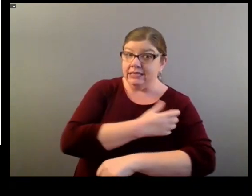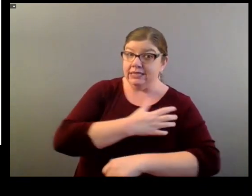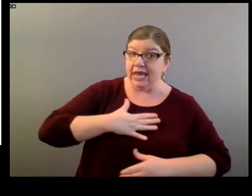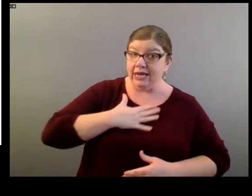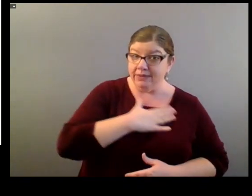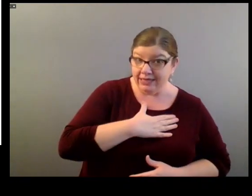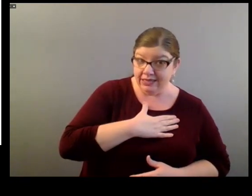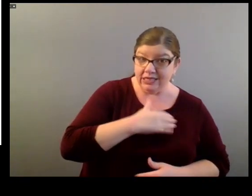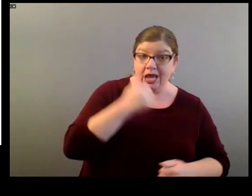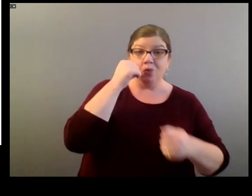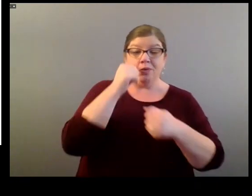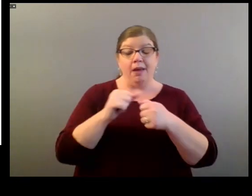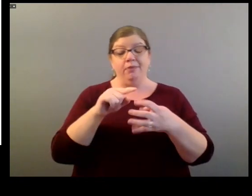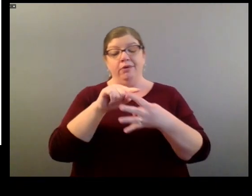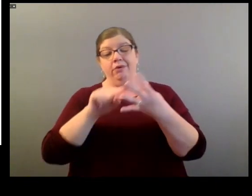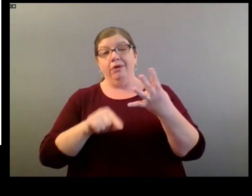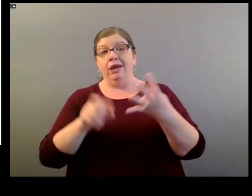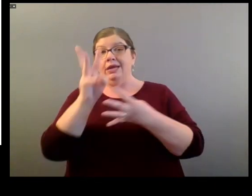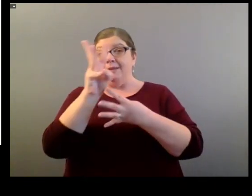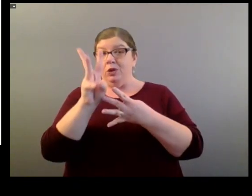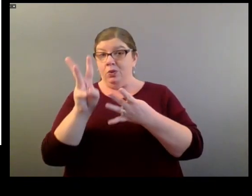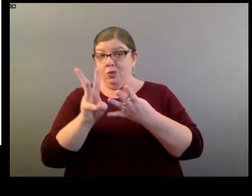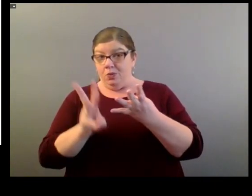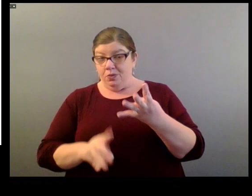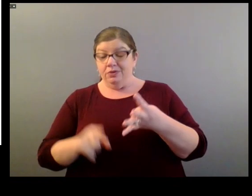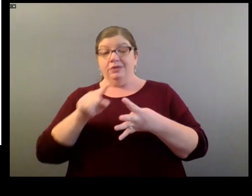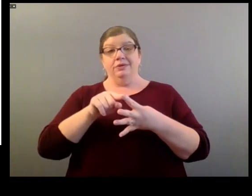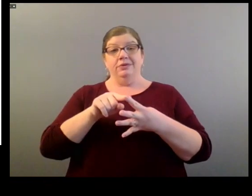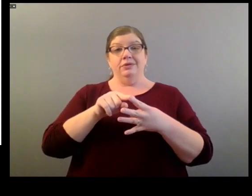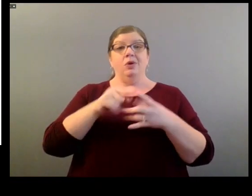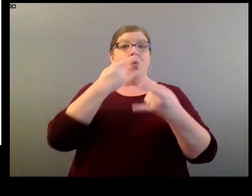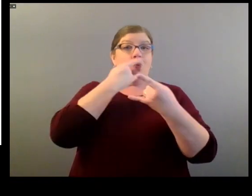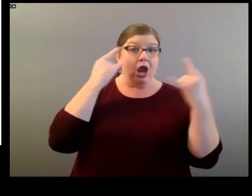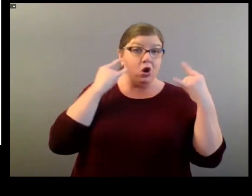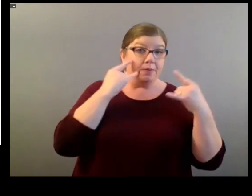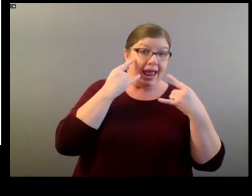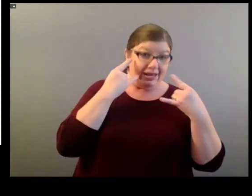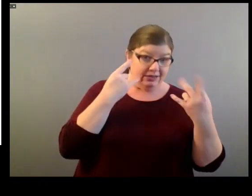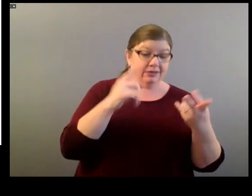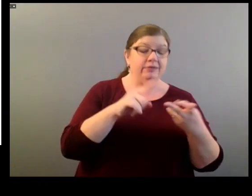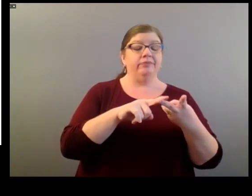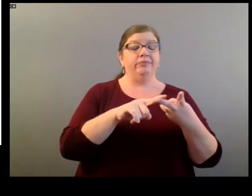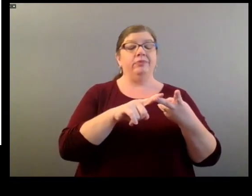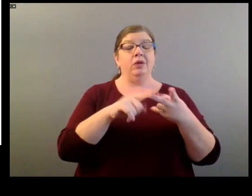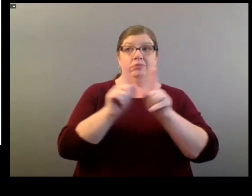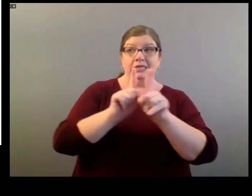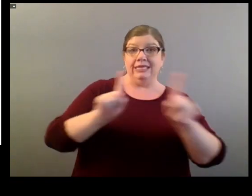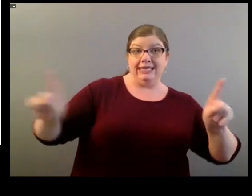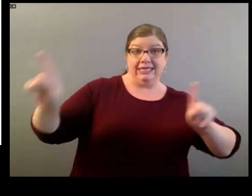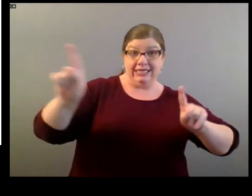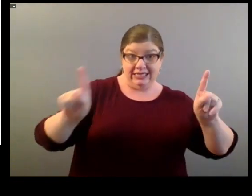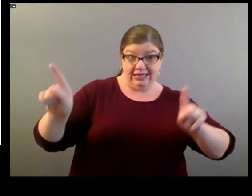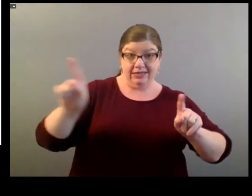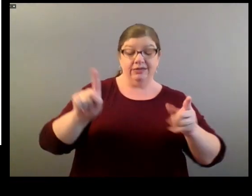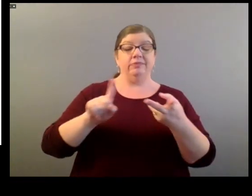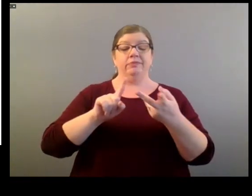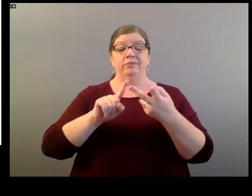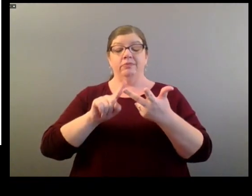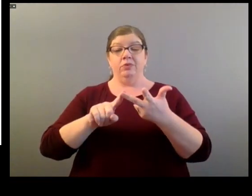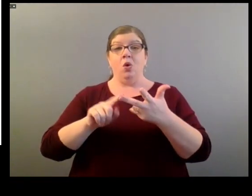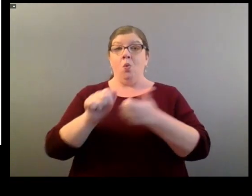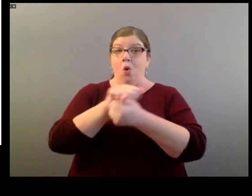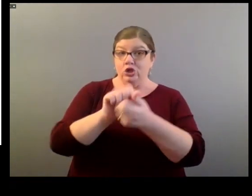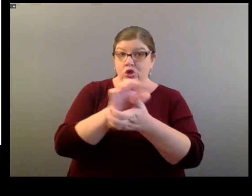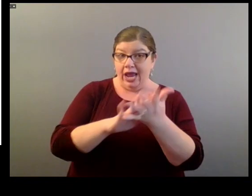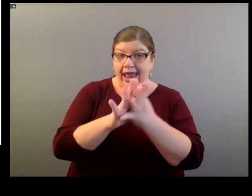the 4 W's. Please continue to wear your mask, watch your distance, wash your hands, and